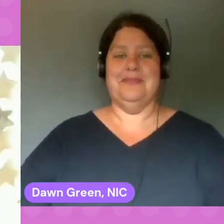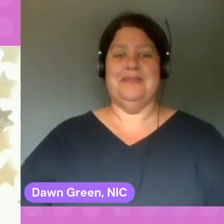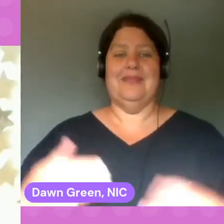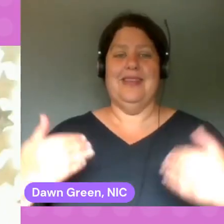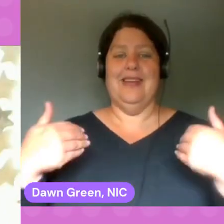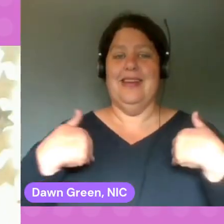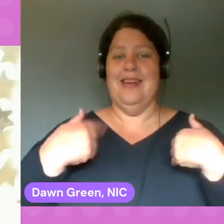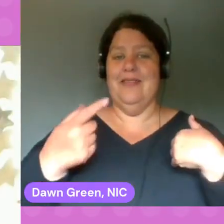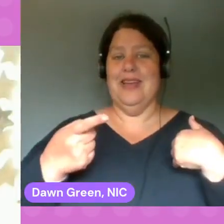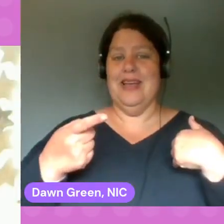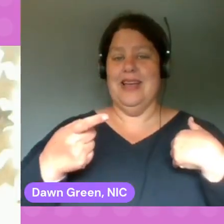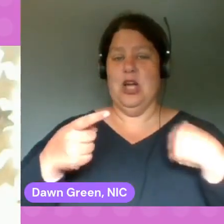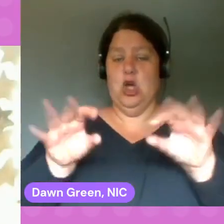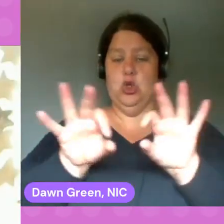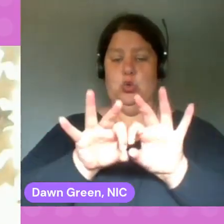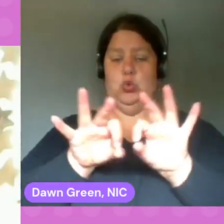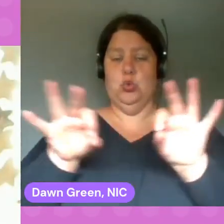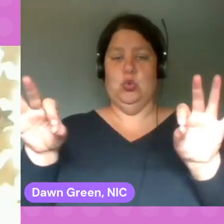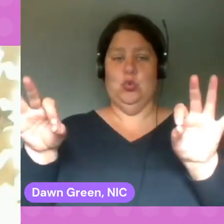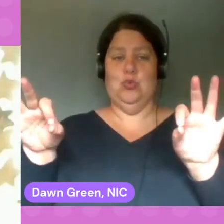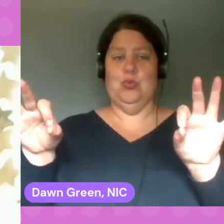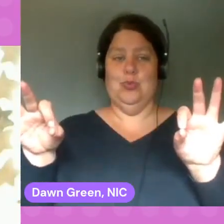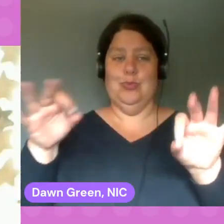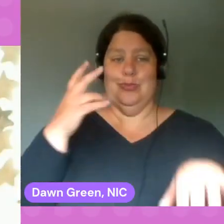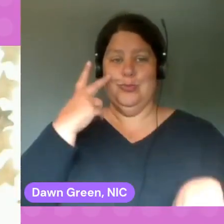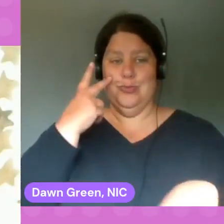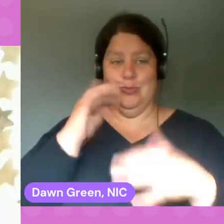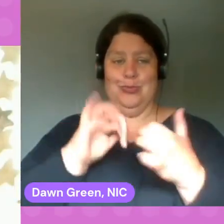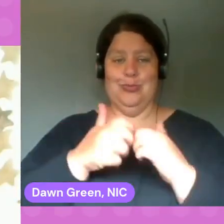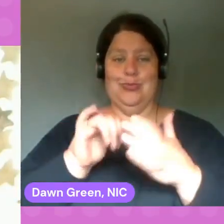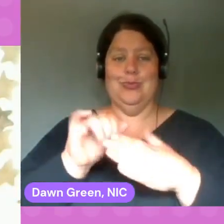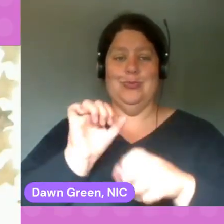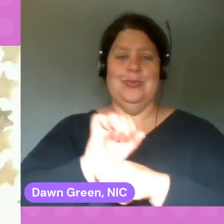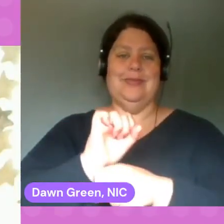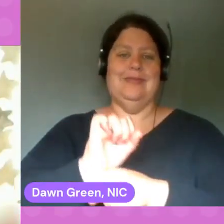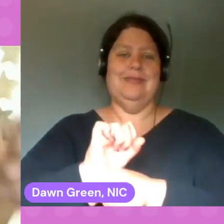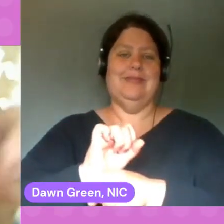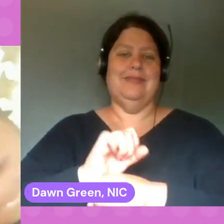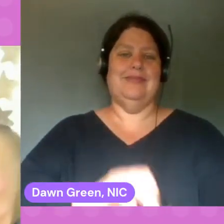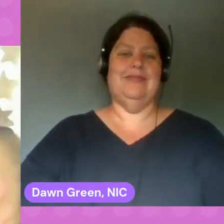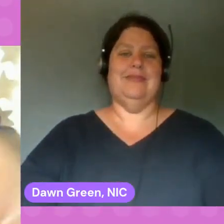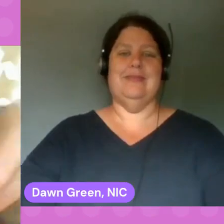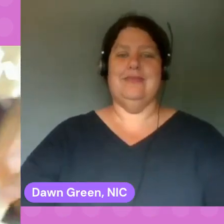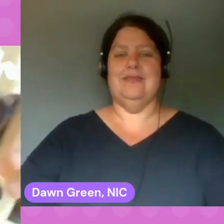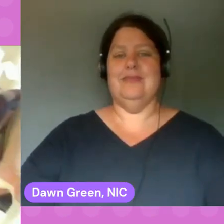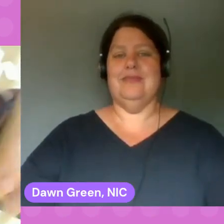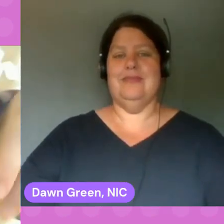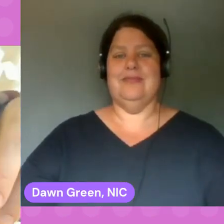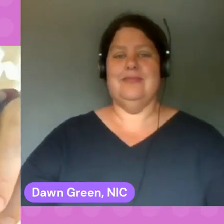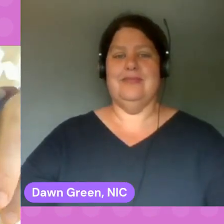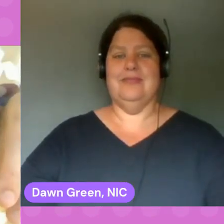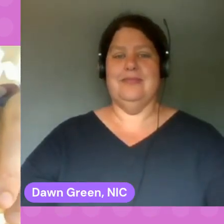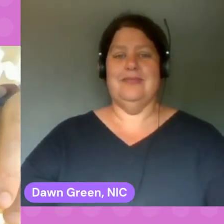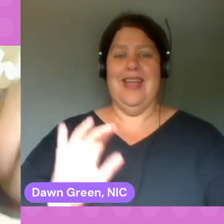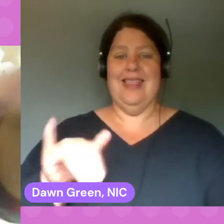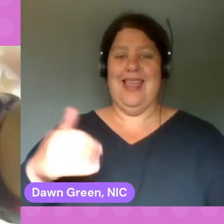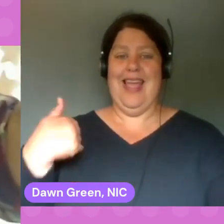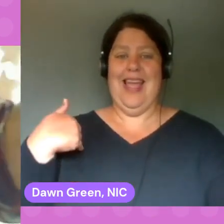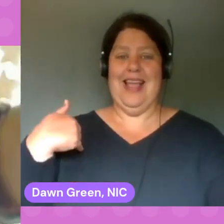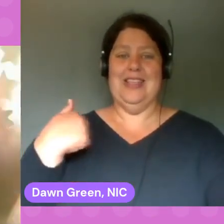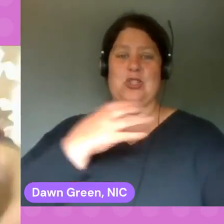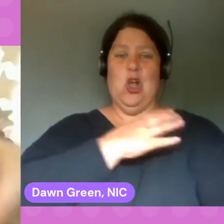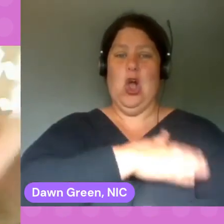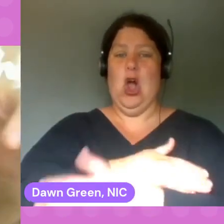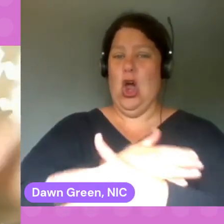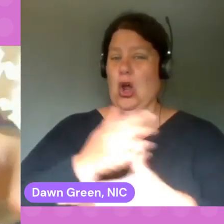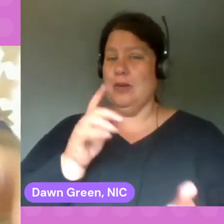this little tube here, so we're going to see how that one works. Here has one with little arms. I can imagine